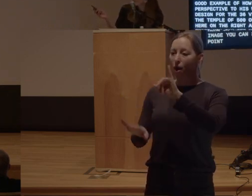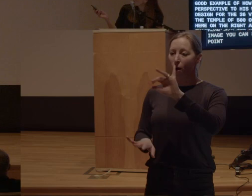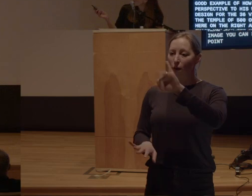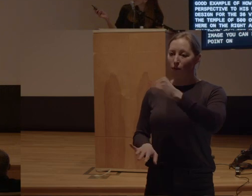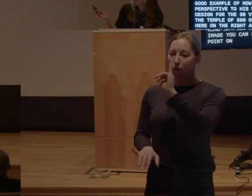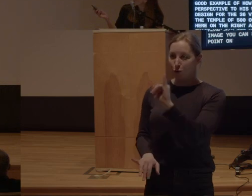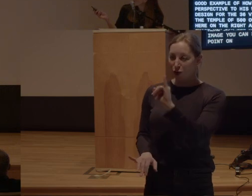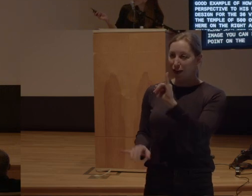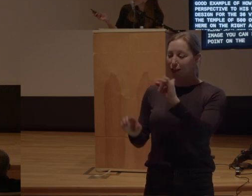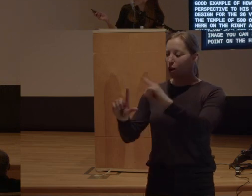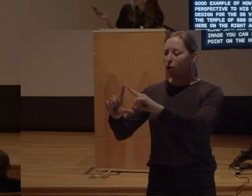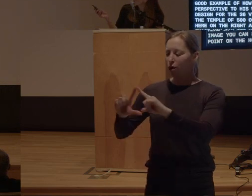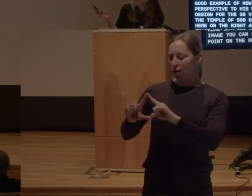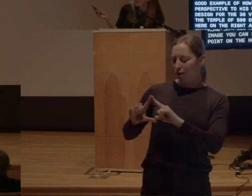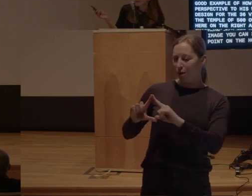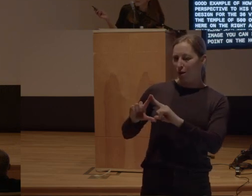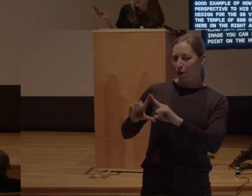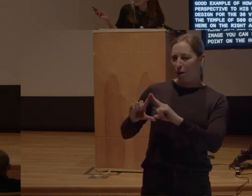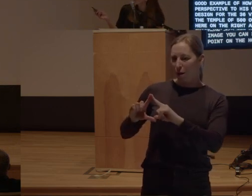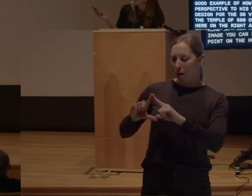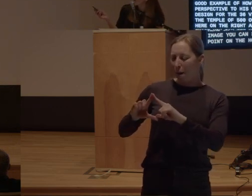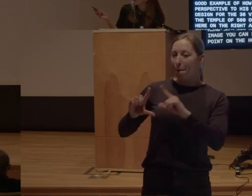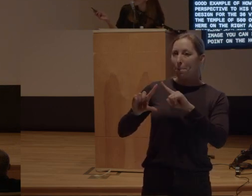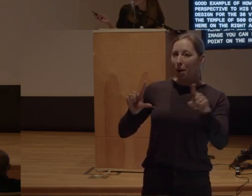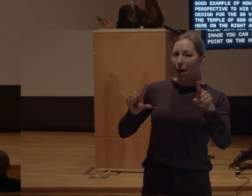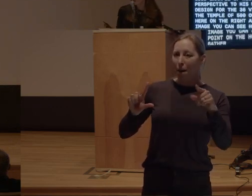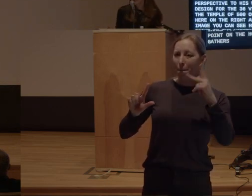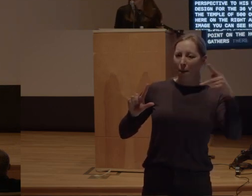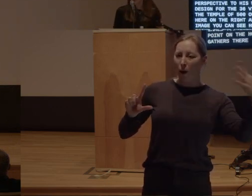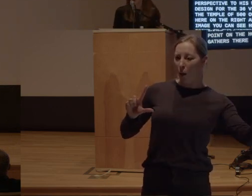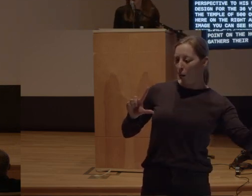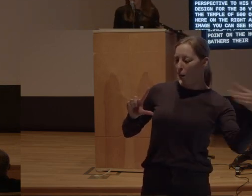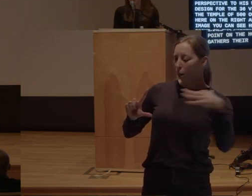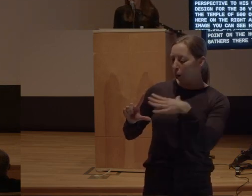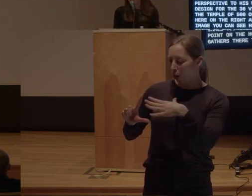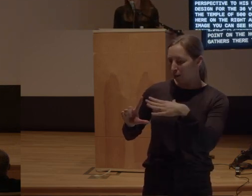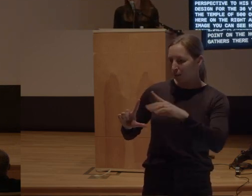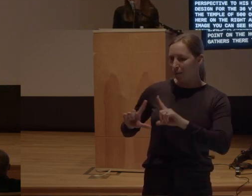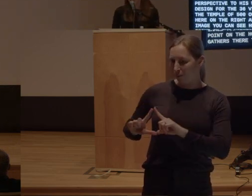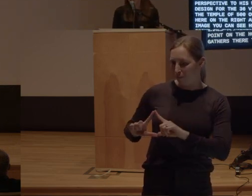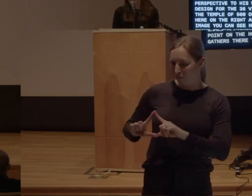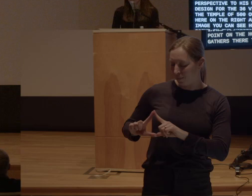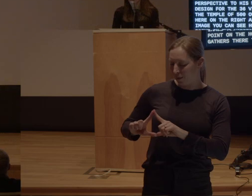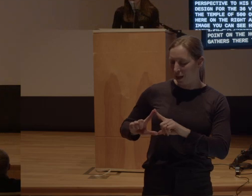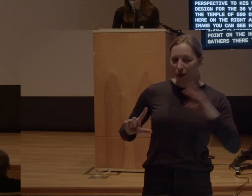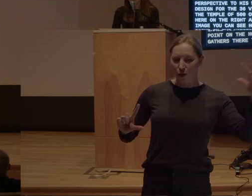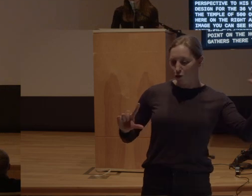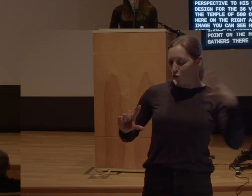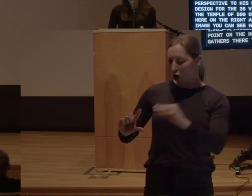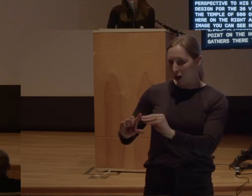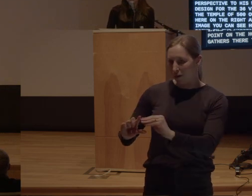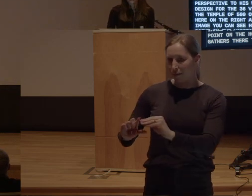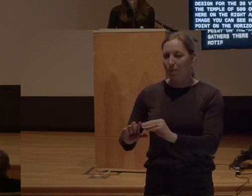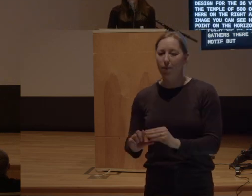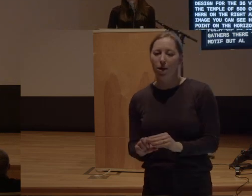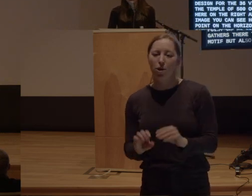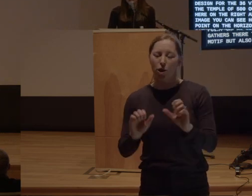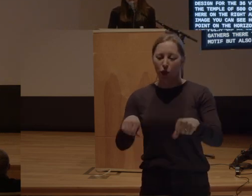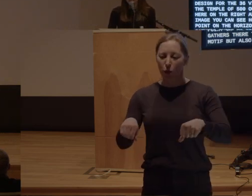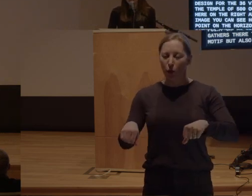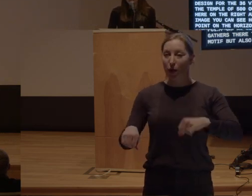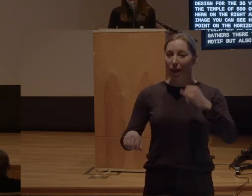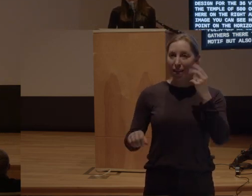the horizon, and everybody's sightline gathers there to really draw attention to the motif, but also to make it